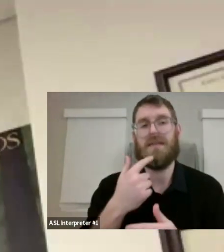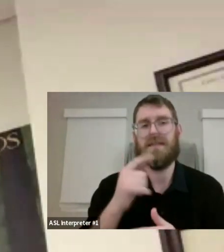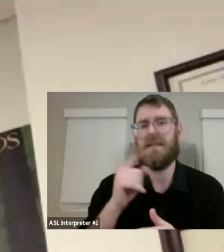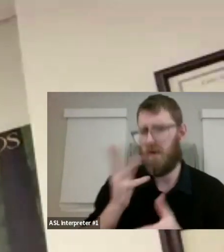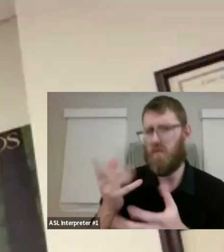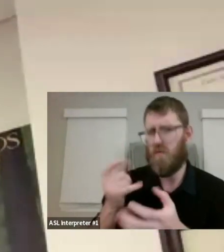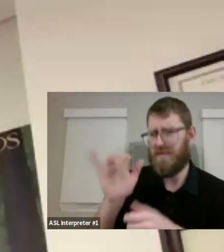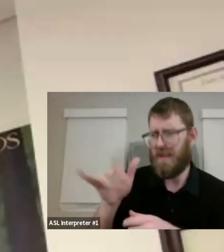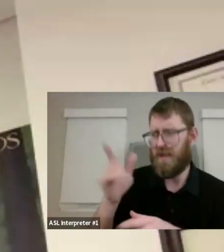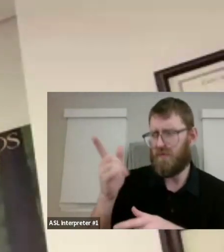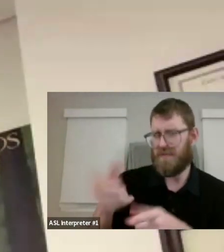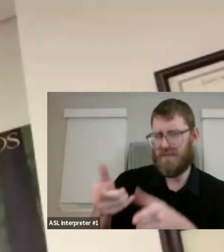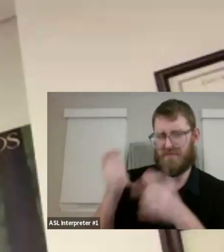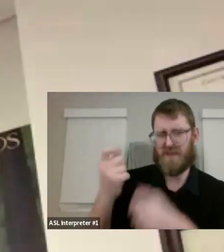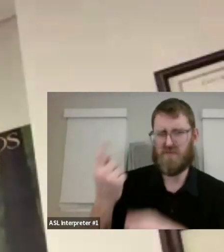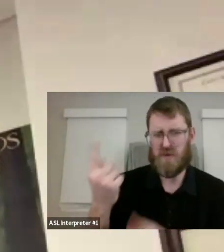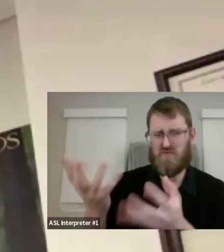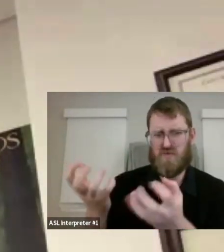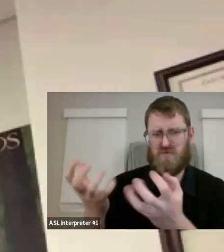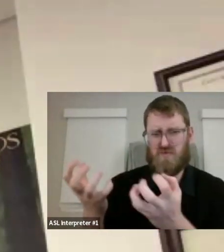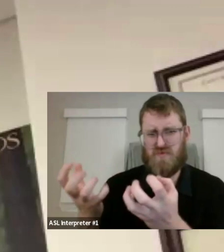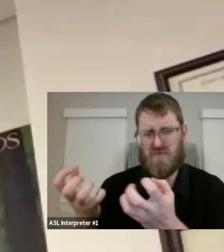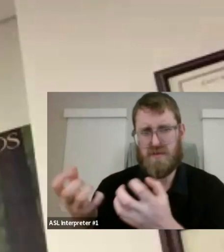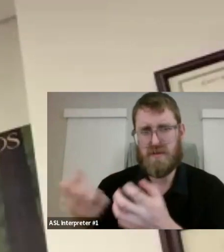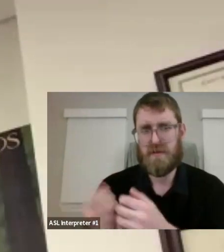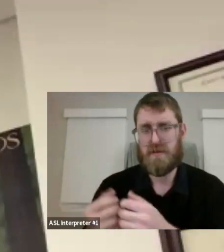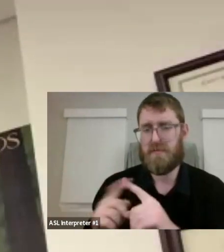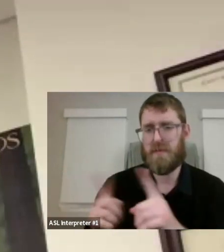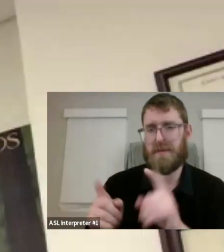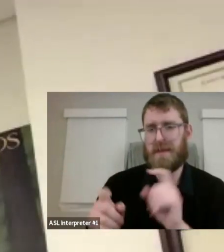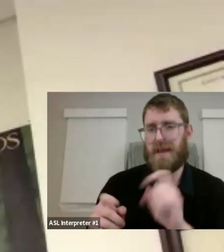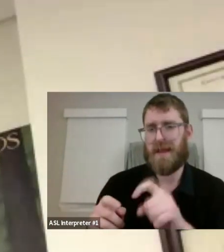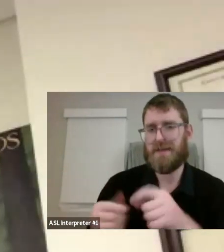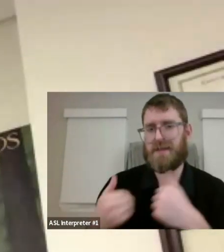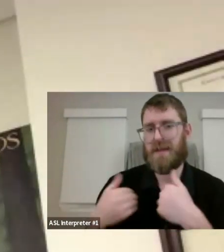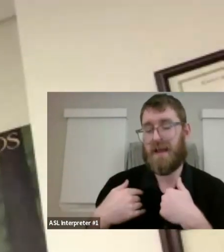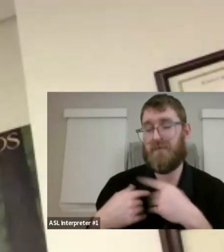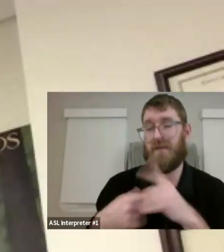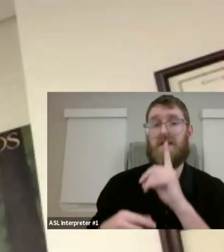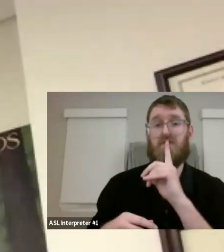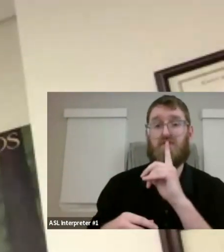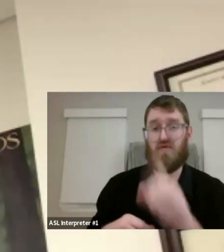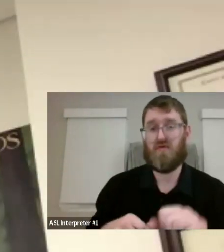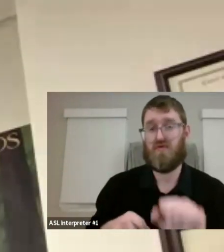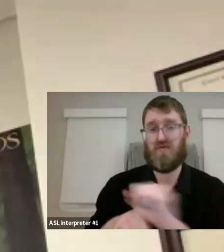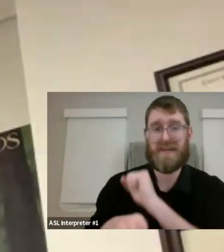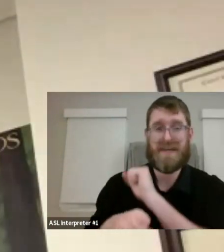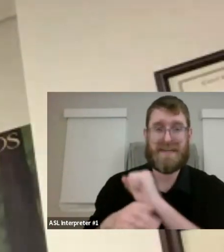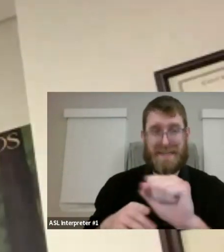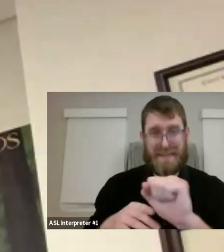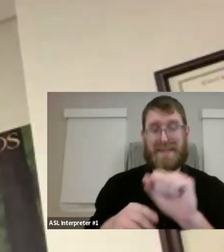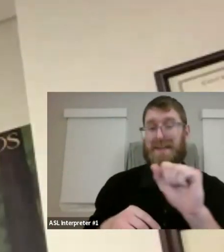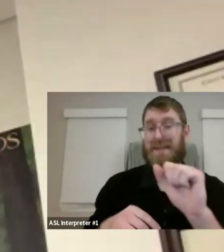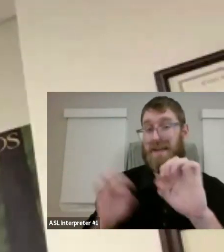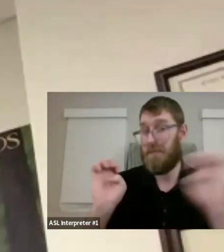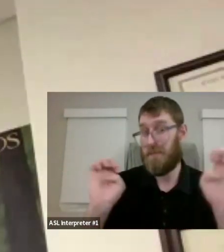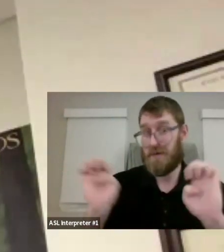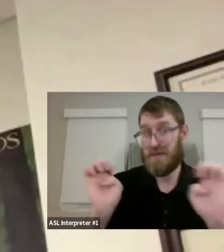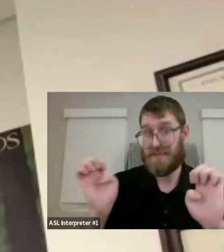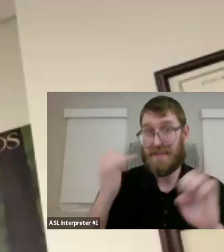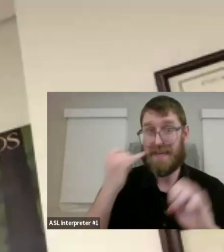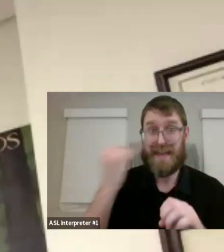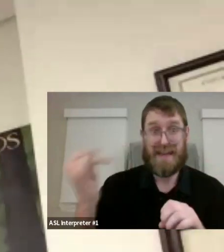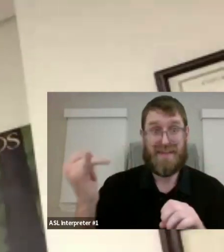one. I want the fast one. I mean, there has to be a genuine emergency, because then if every case